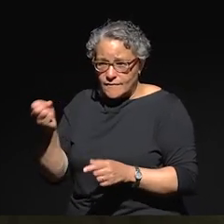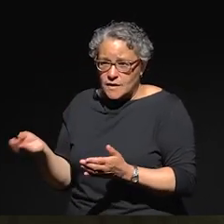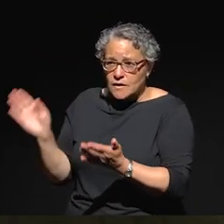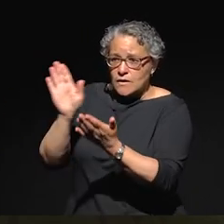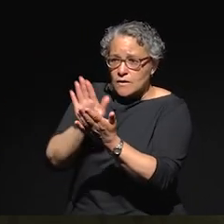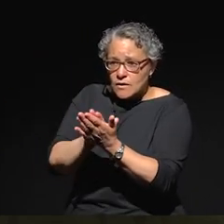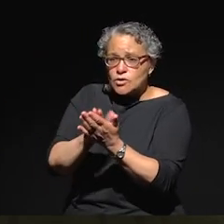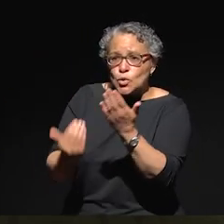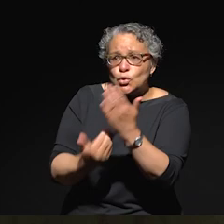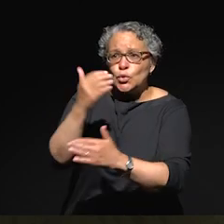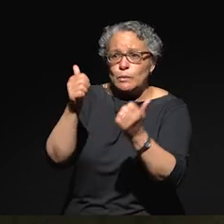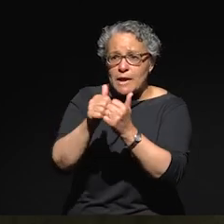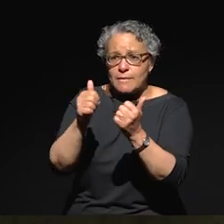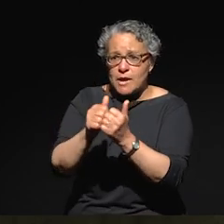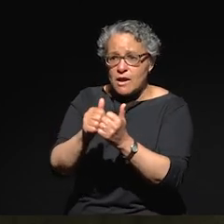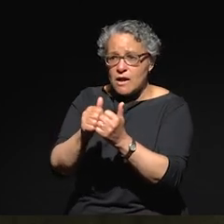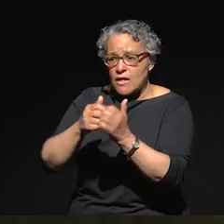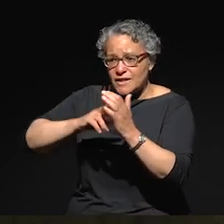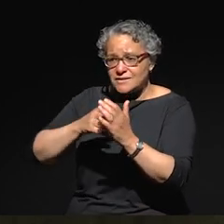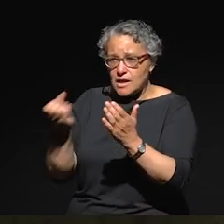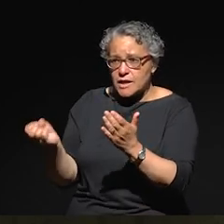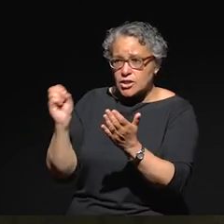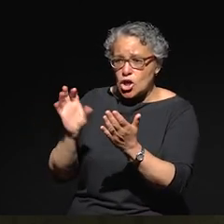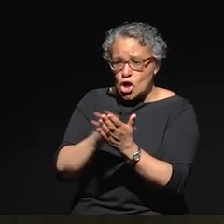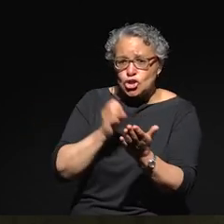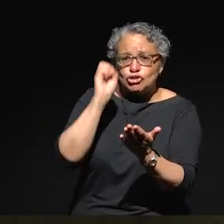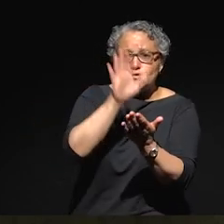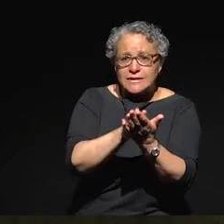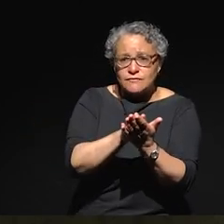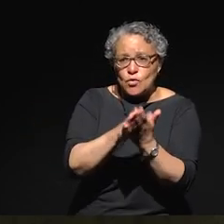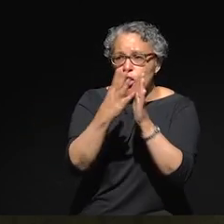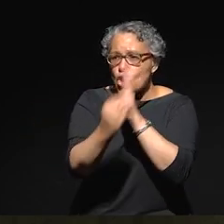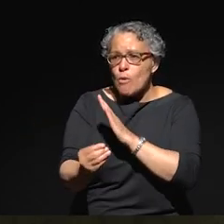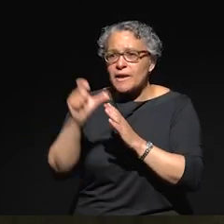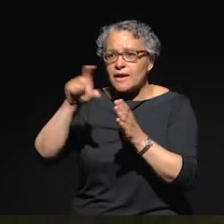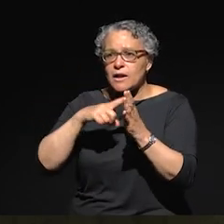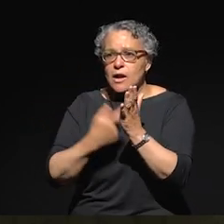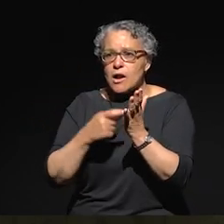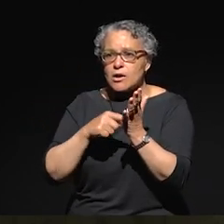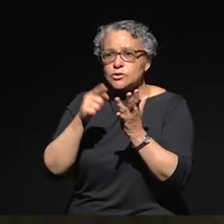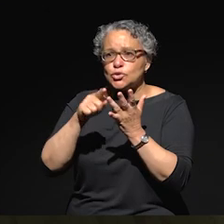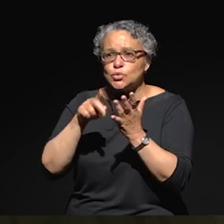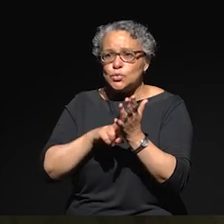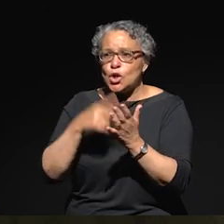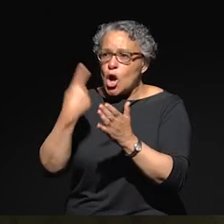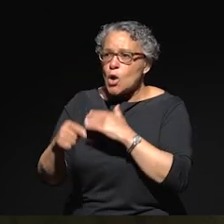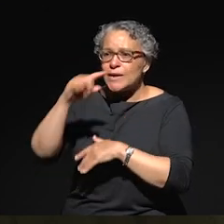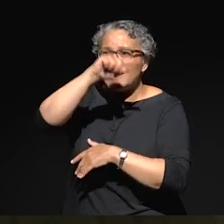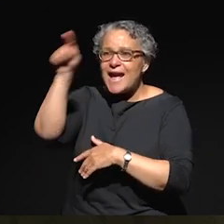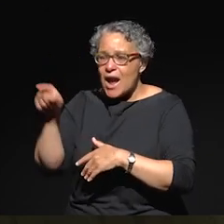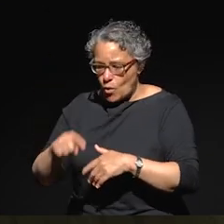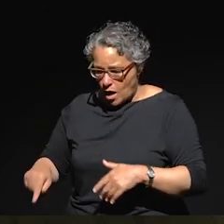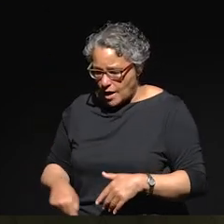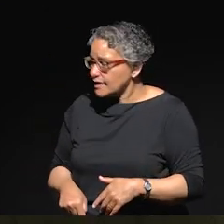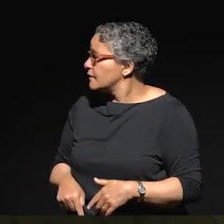of pieces of paper. So to create a copy cartoon with just the outlines. That cartoon